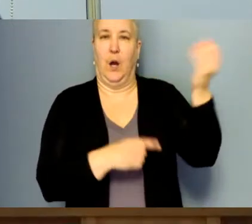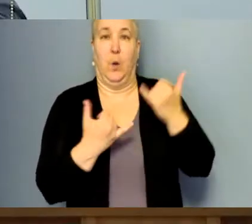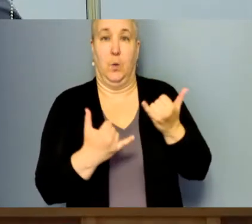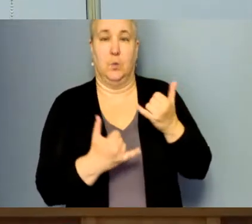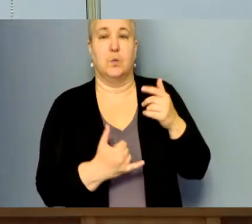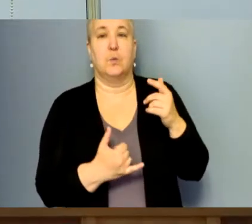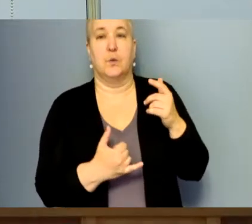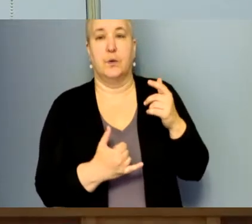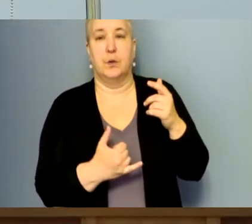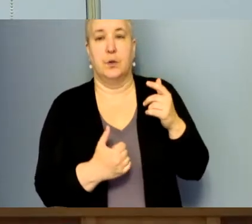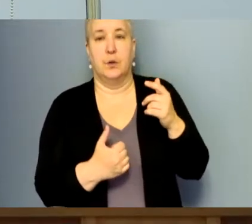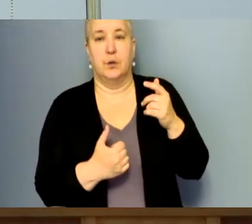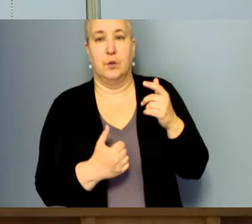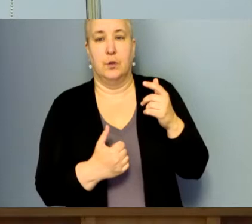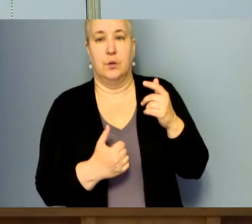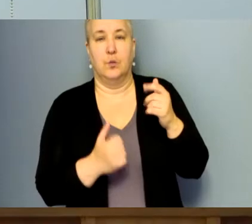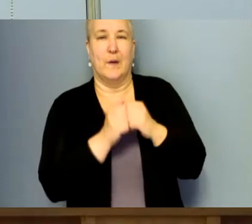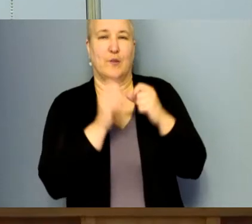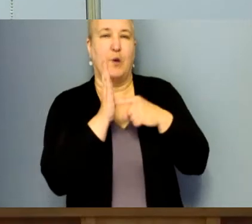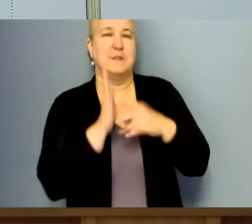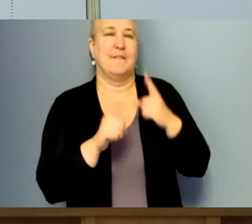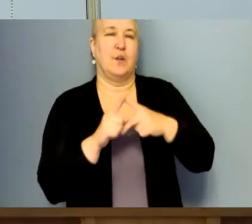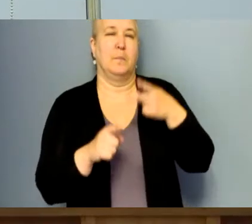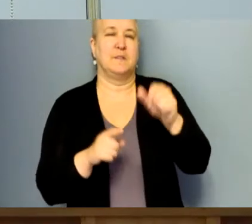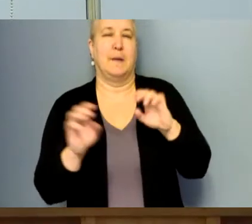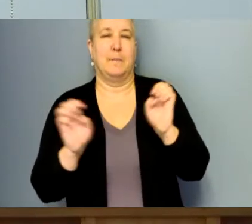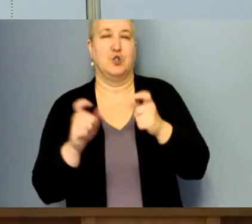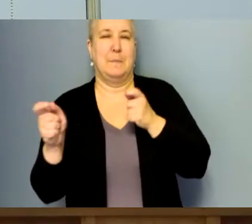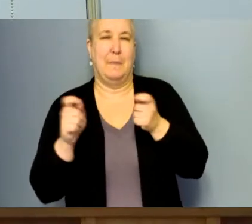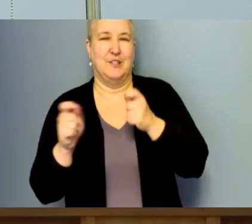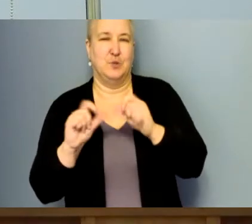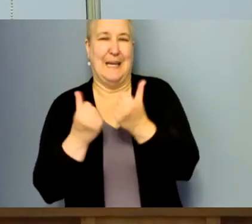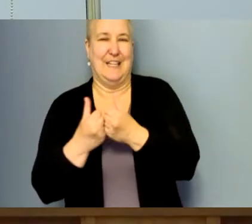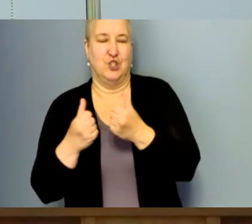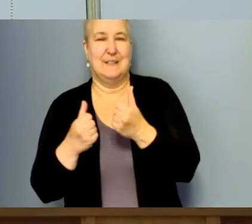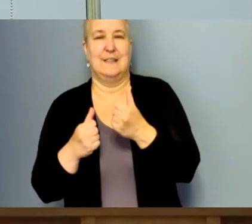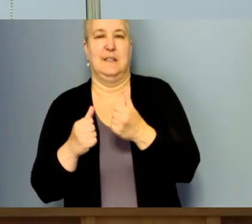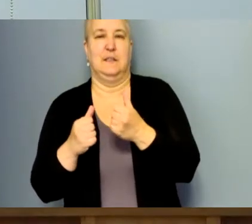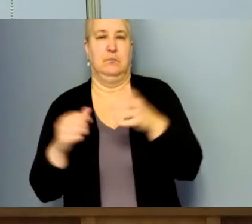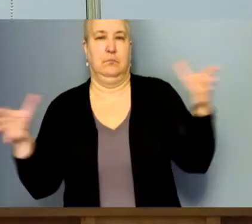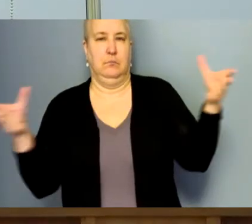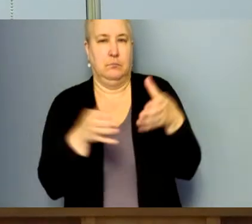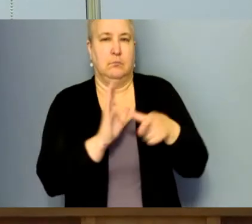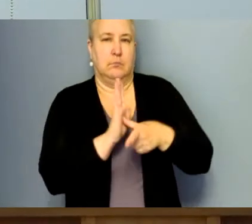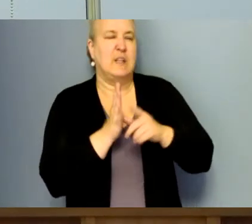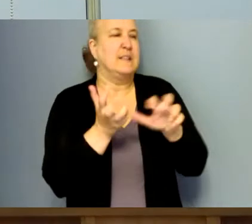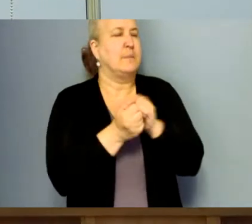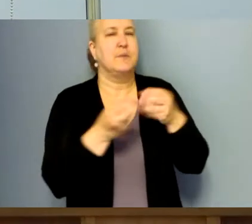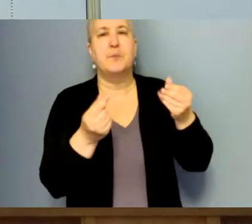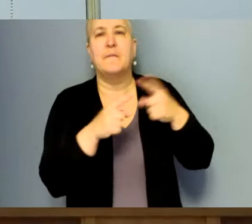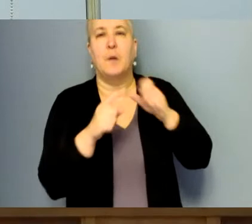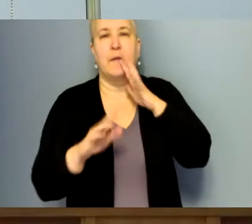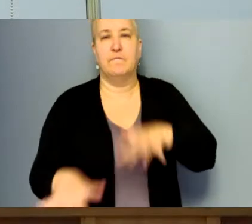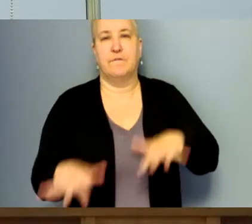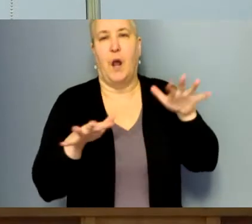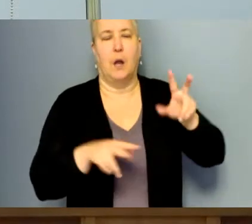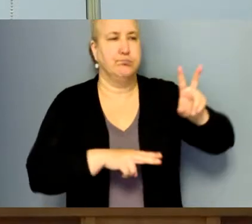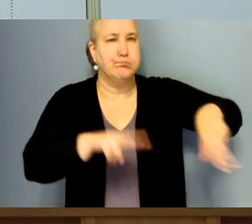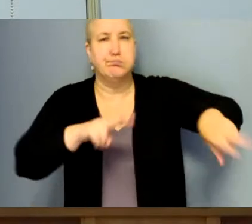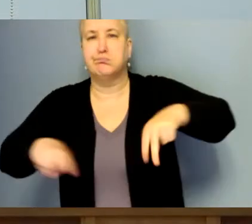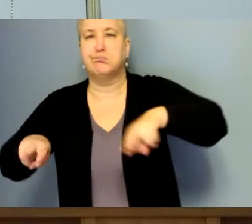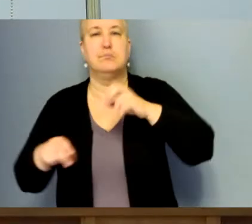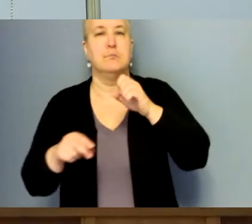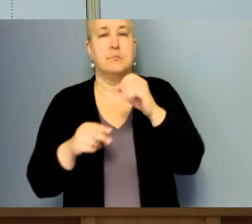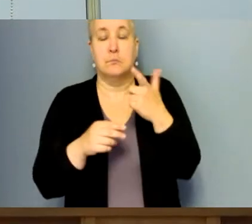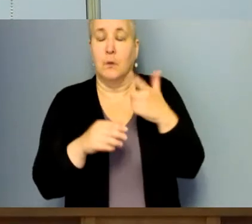with representatives from the Pennsylvania Emergency Management Agency reviewing damaged properties from the flood. And